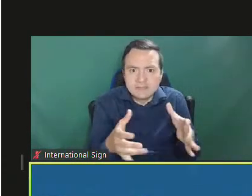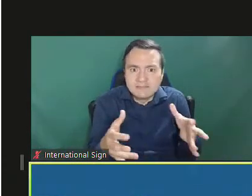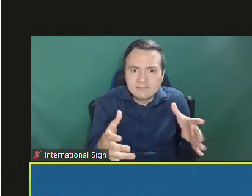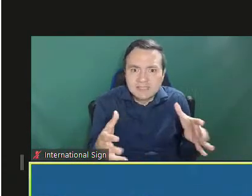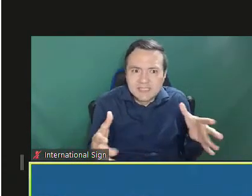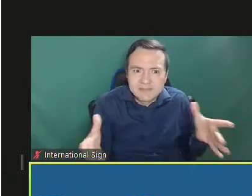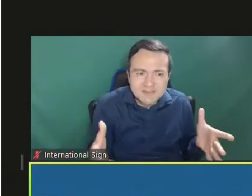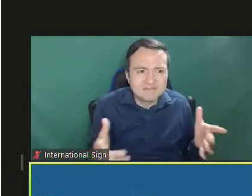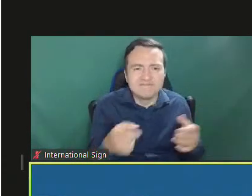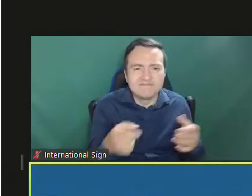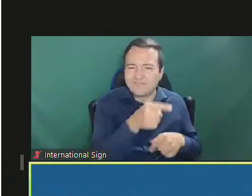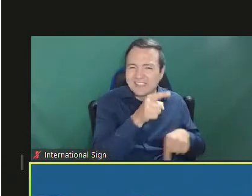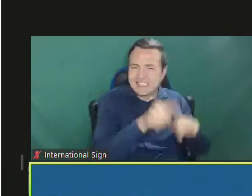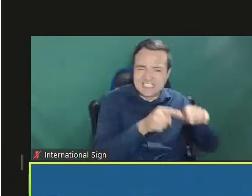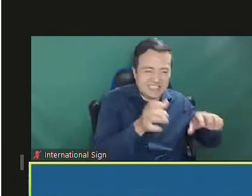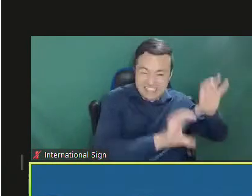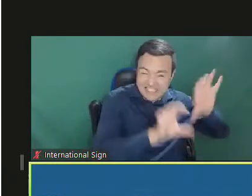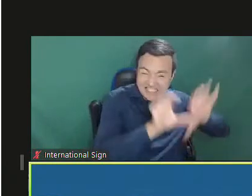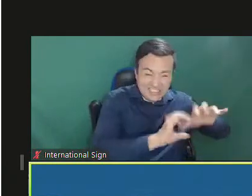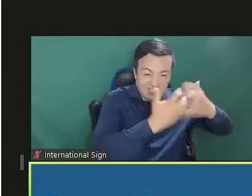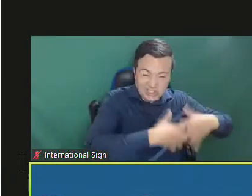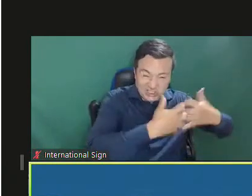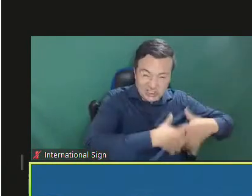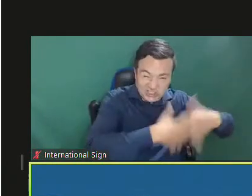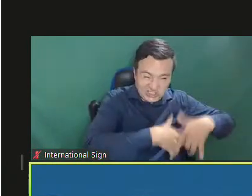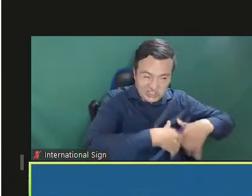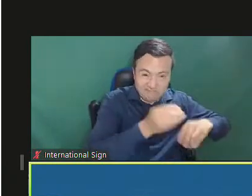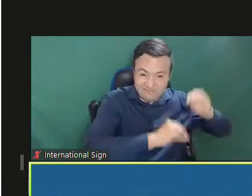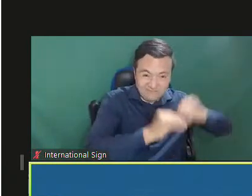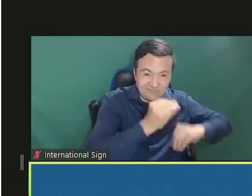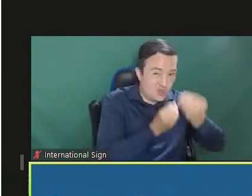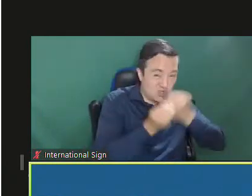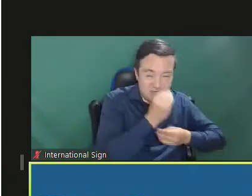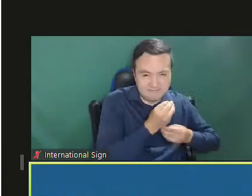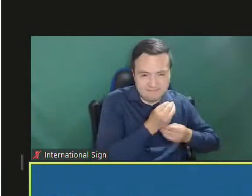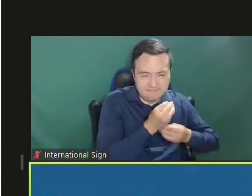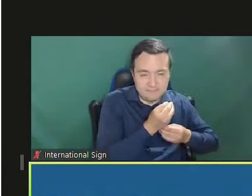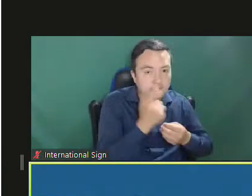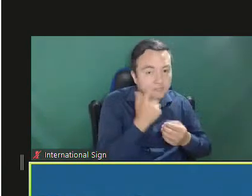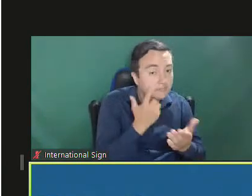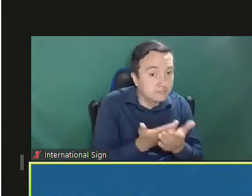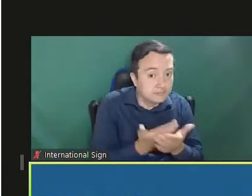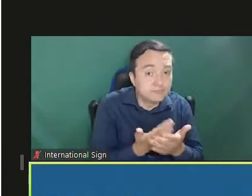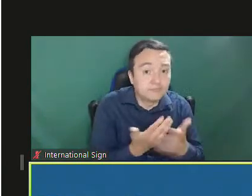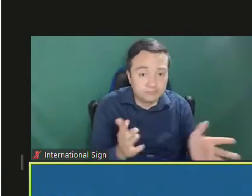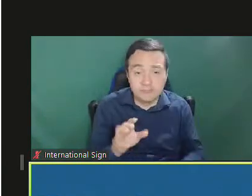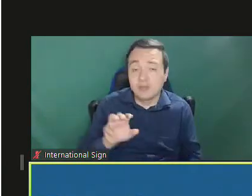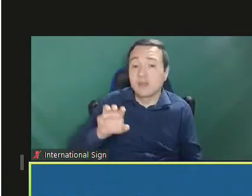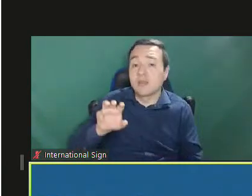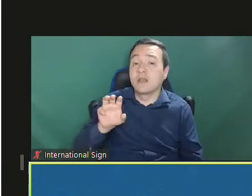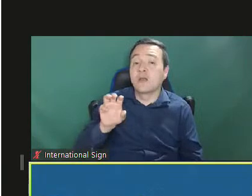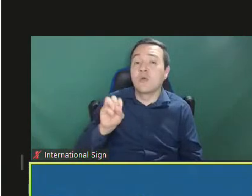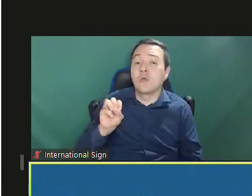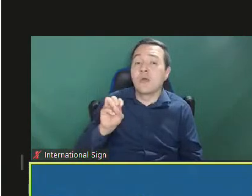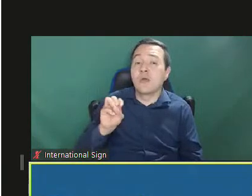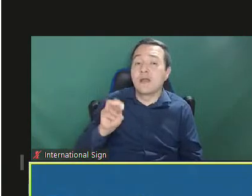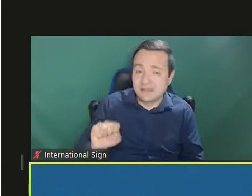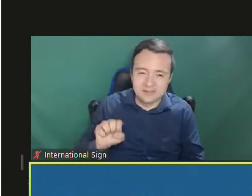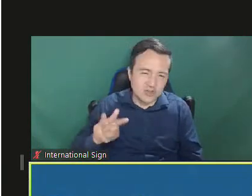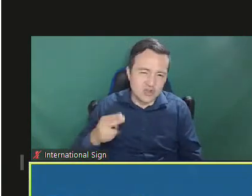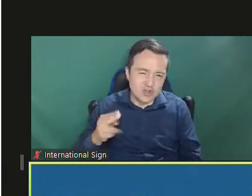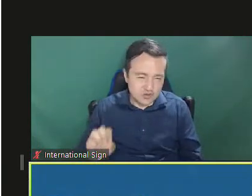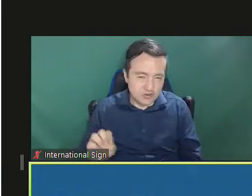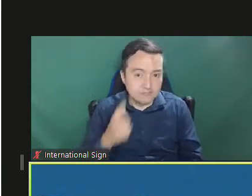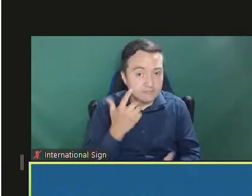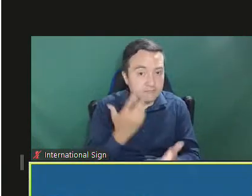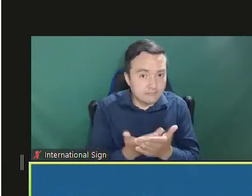ultra-processed foods at the population level. The WHO Framework Convention on Tobacco Control, Article 13,